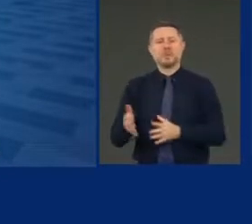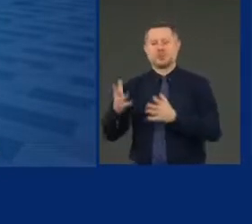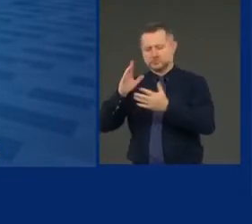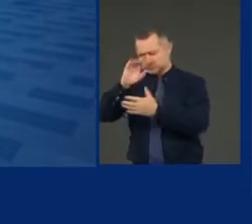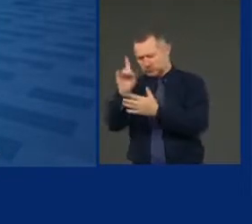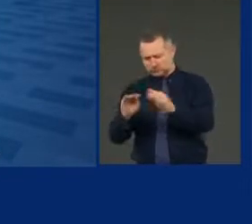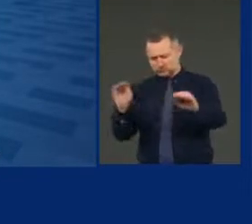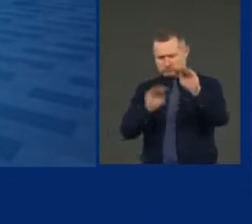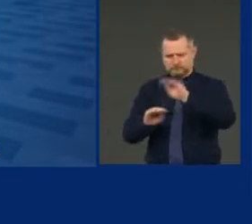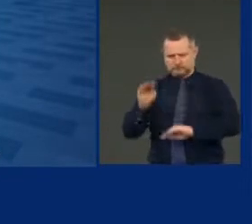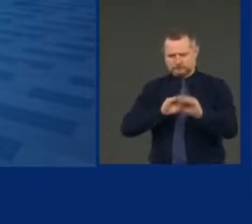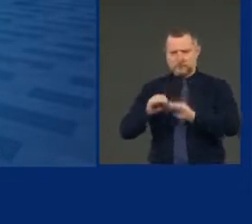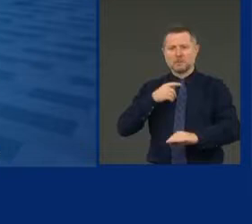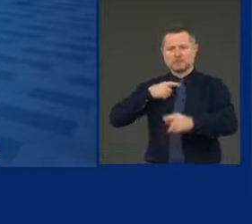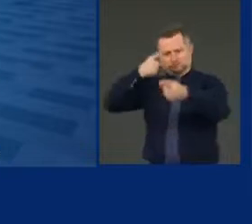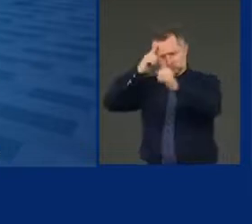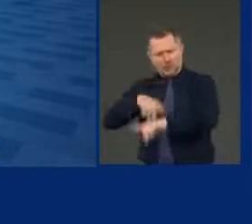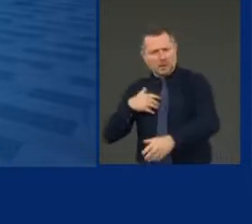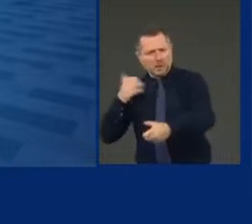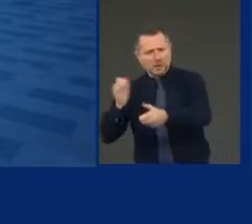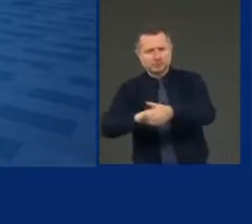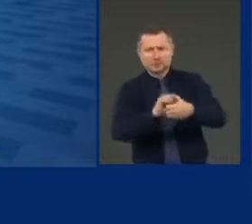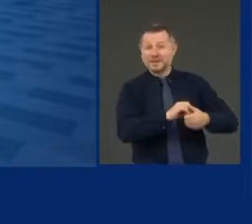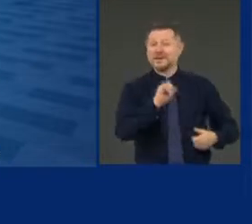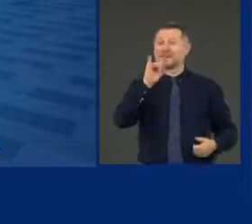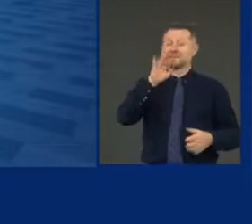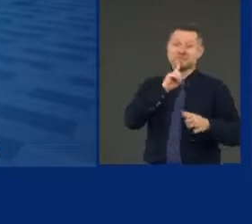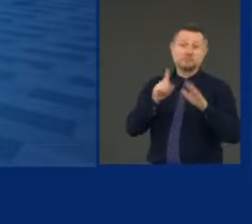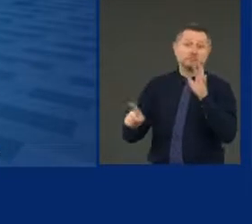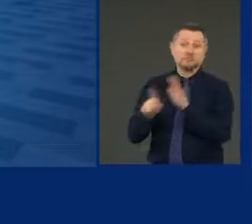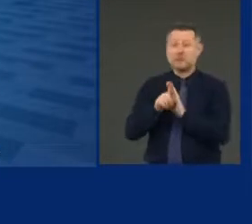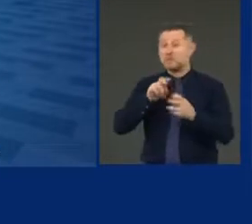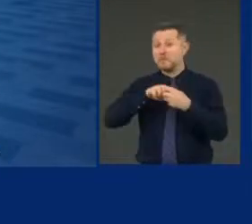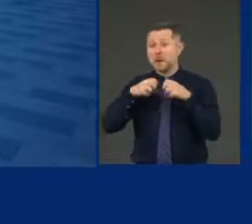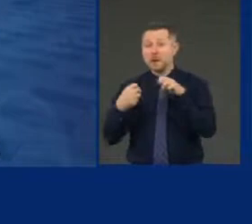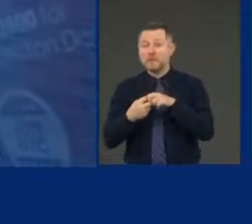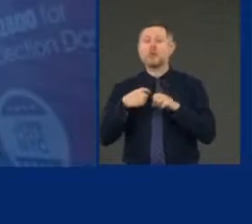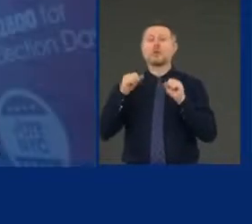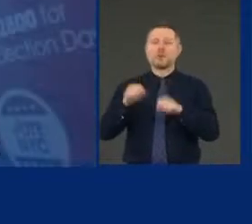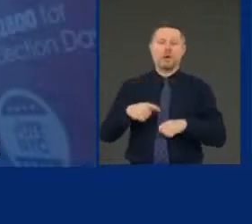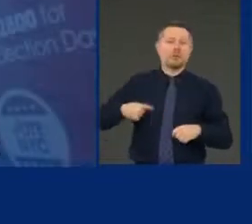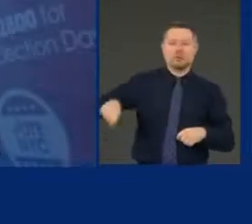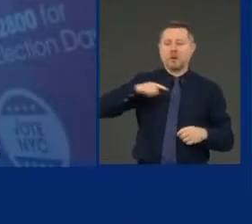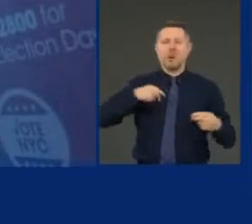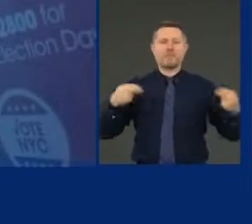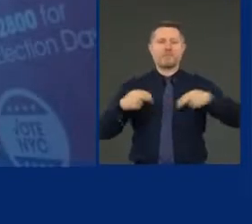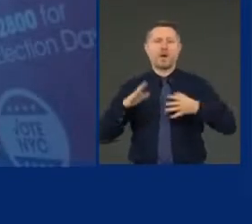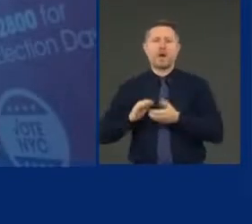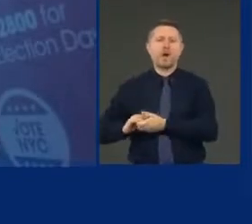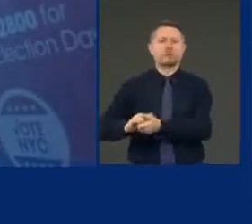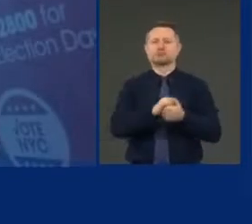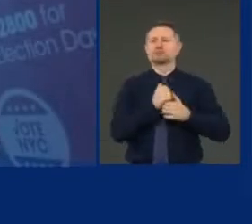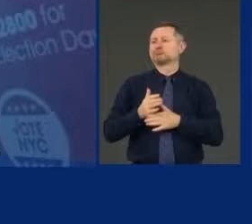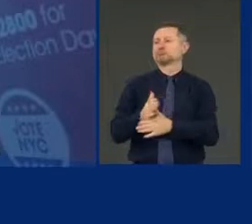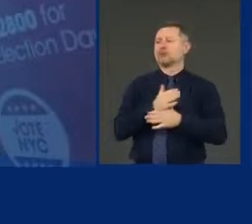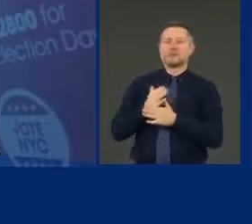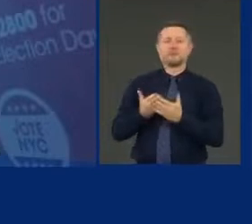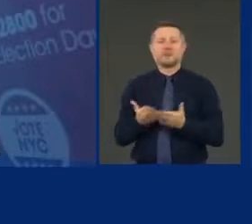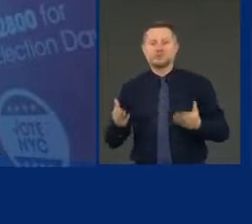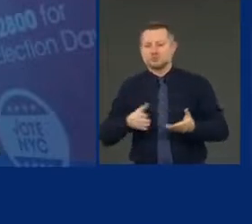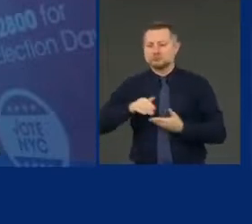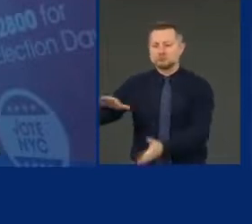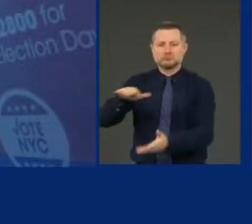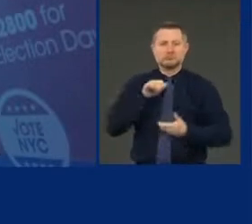where we can shift patients, we can share resources, that kind of coordination. The MTA, the